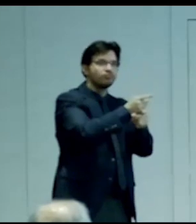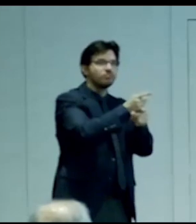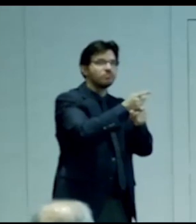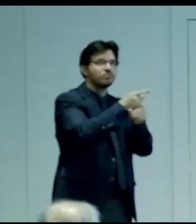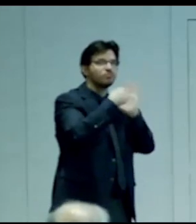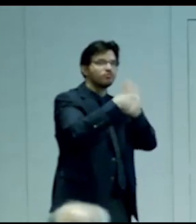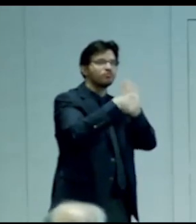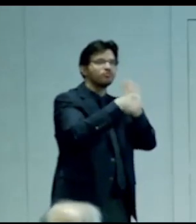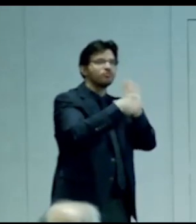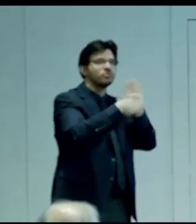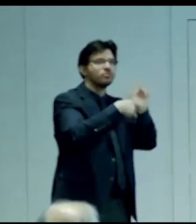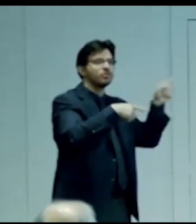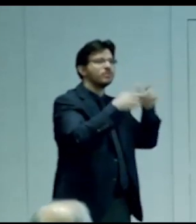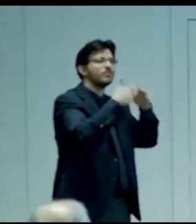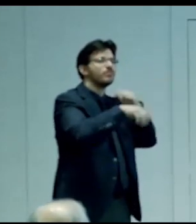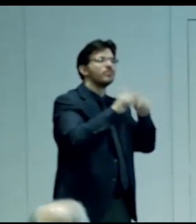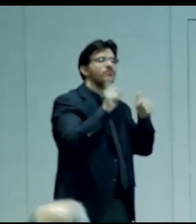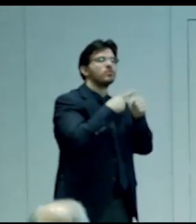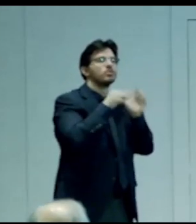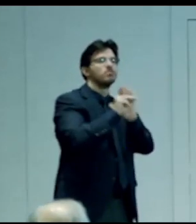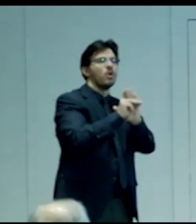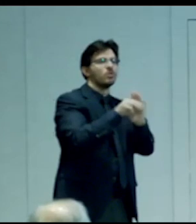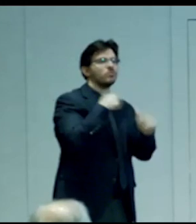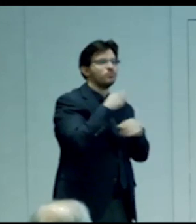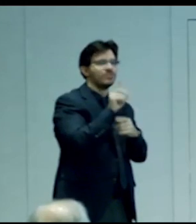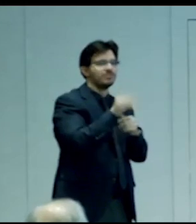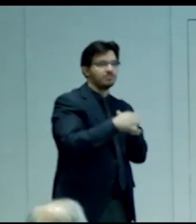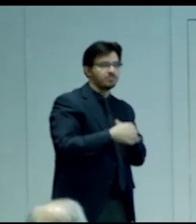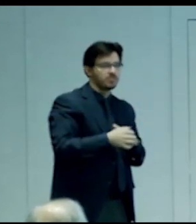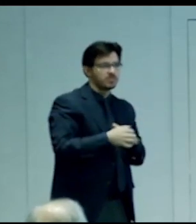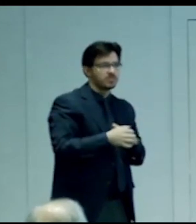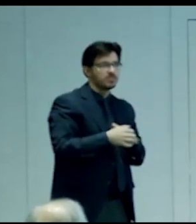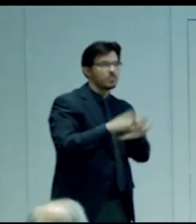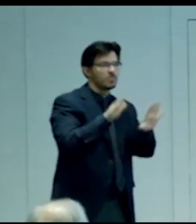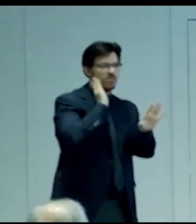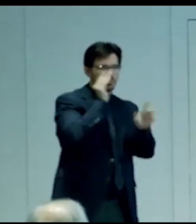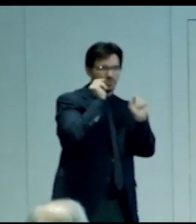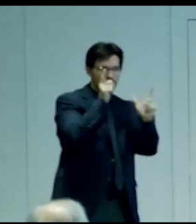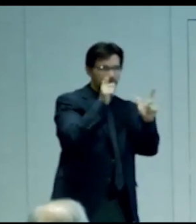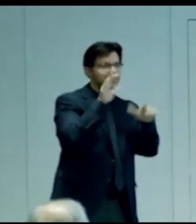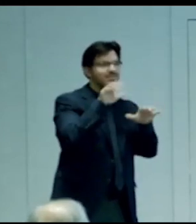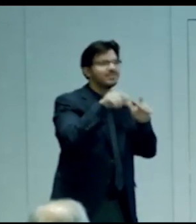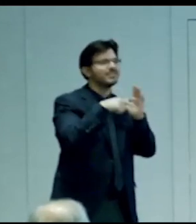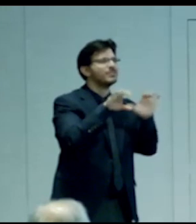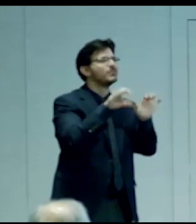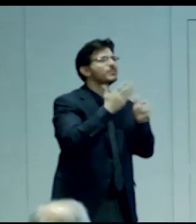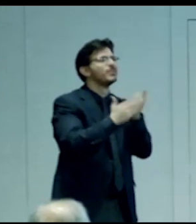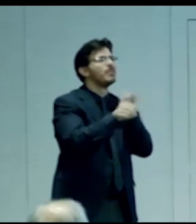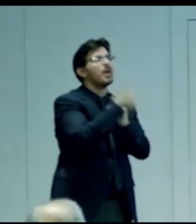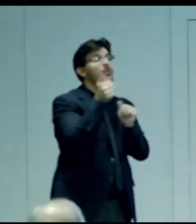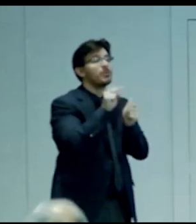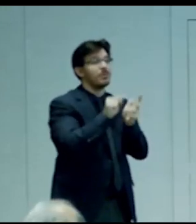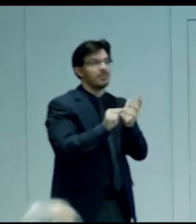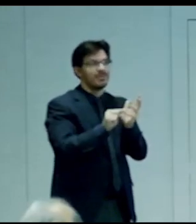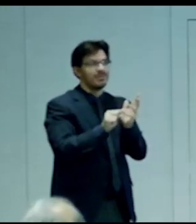representation under the first modeling we did. But I'm going to surprise you by doing some other things, which then begin to